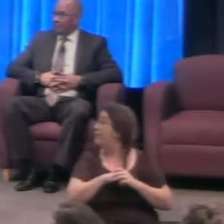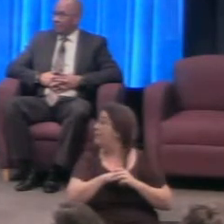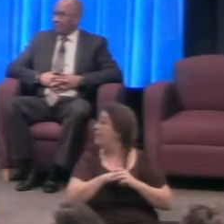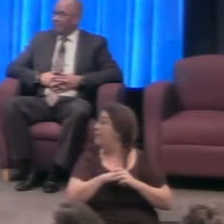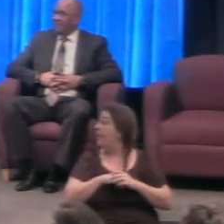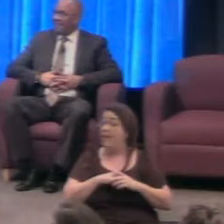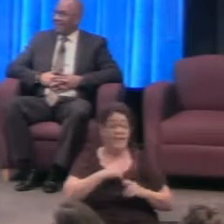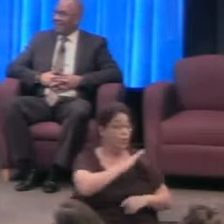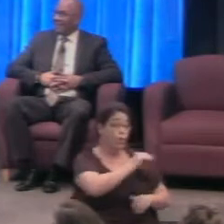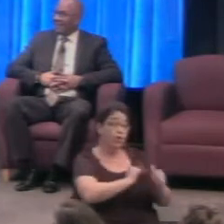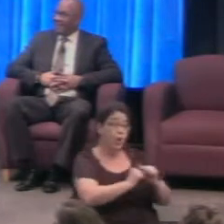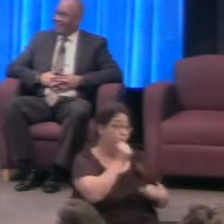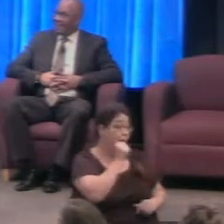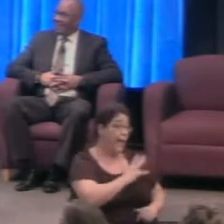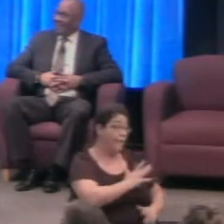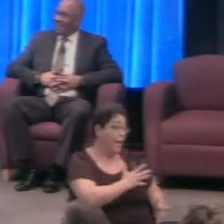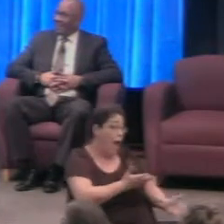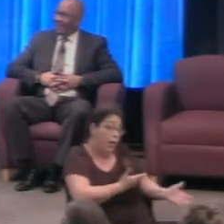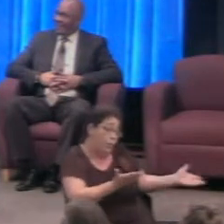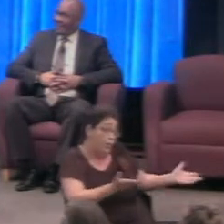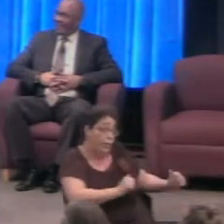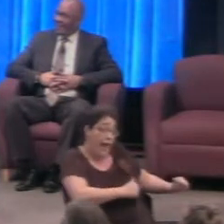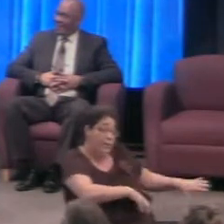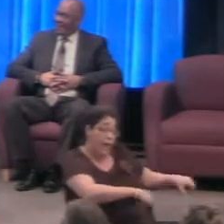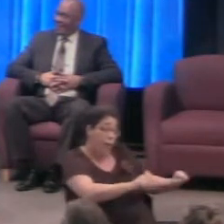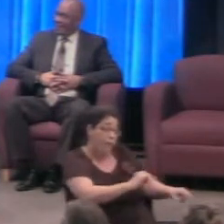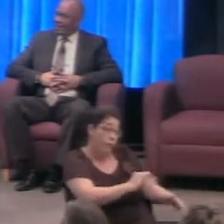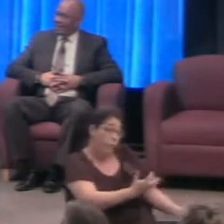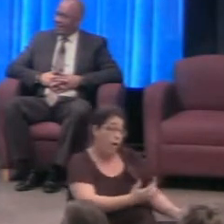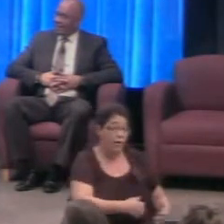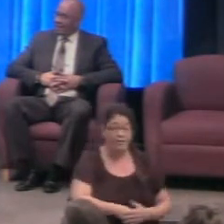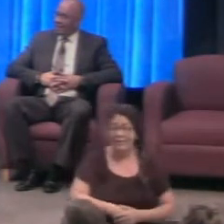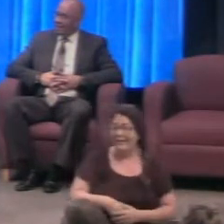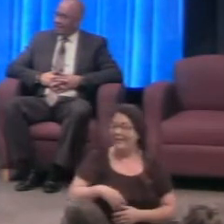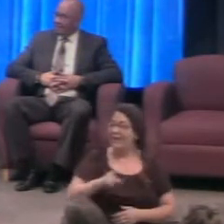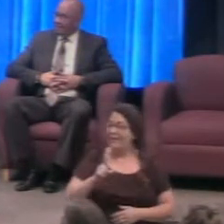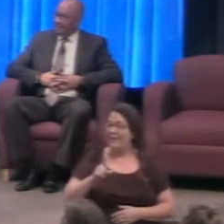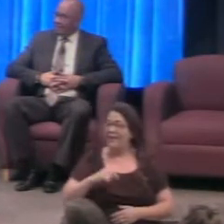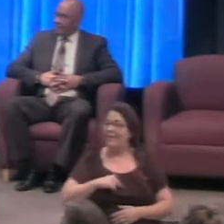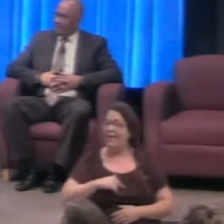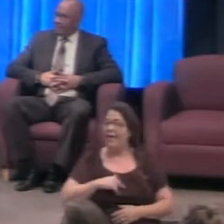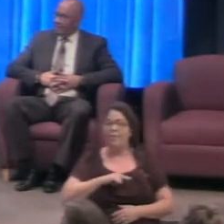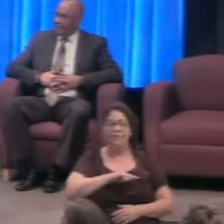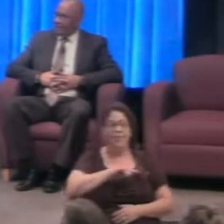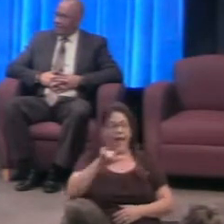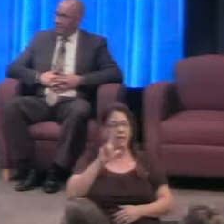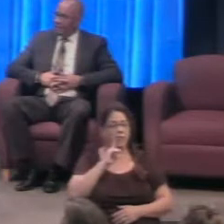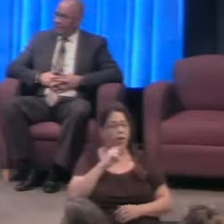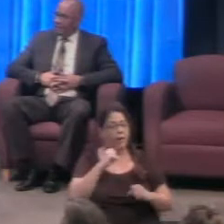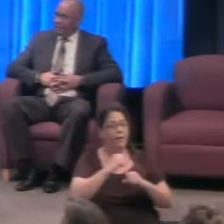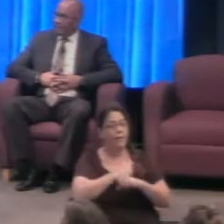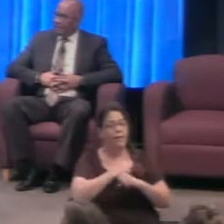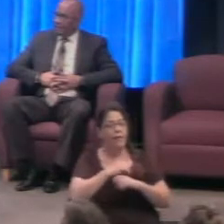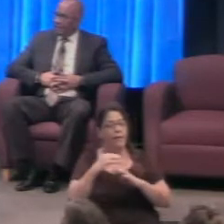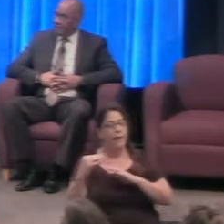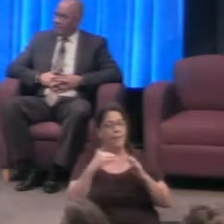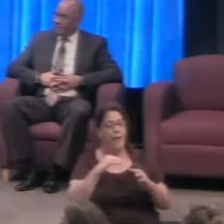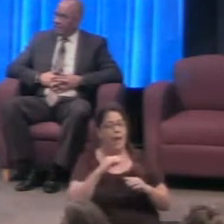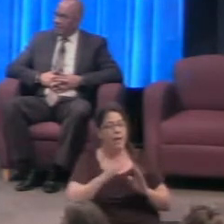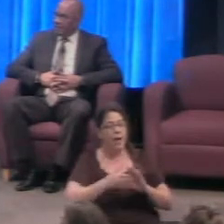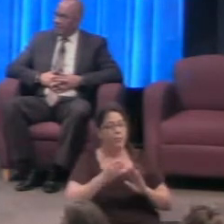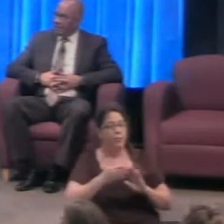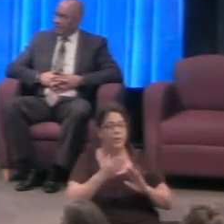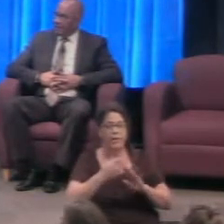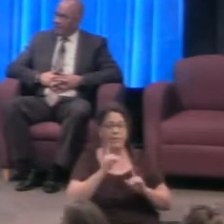little show, later, ma'am. But we've been flying in continuous combat operations since the buildup to the Iraq